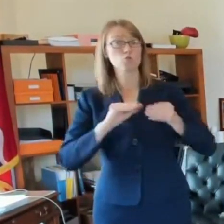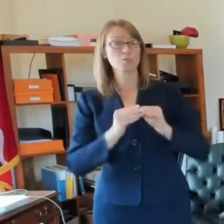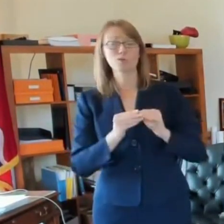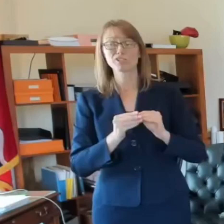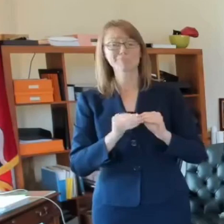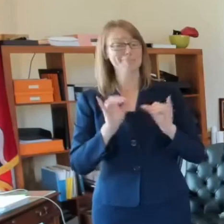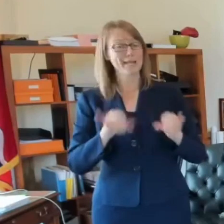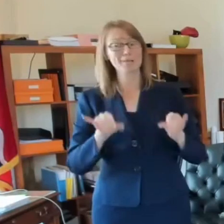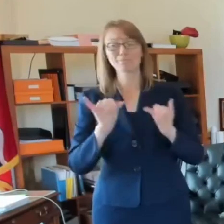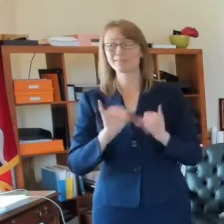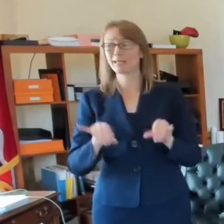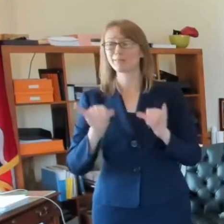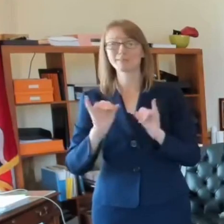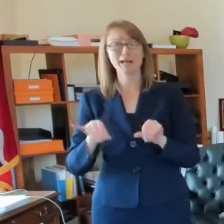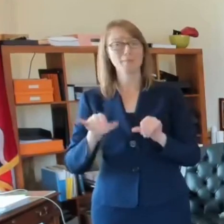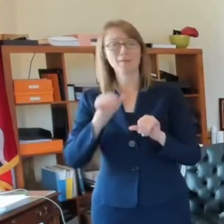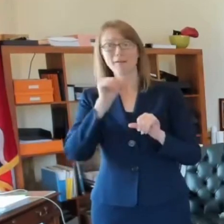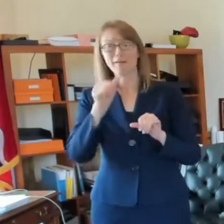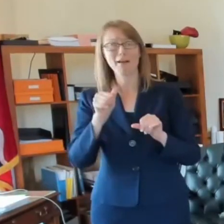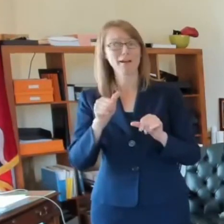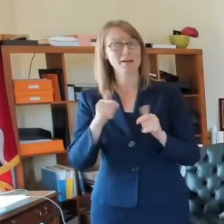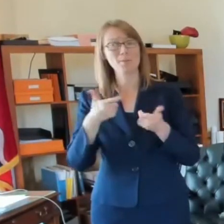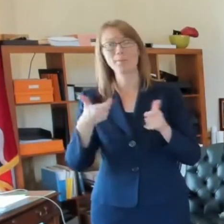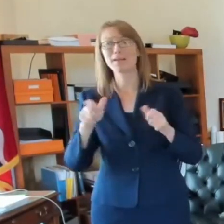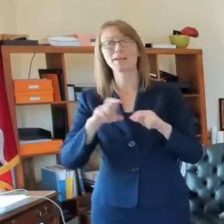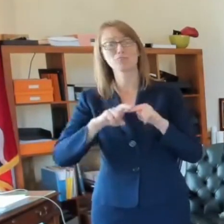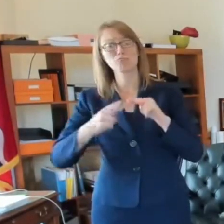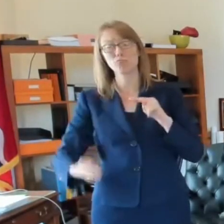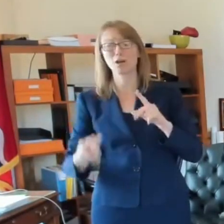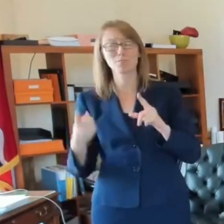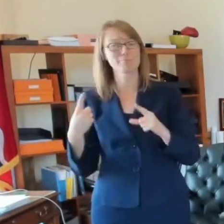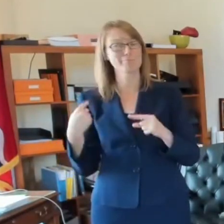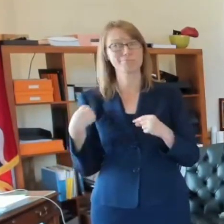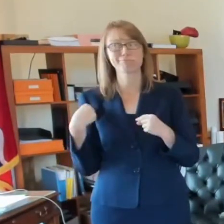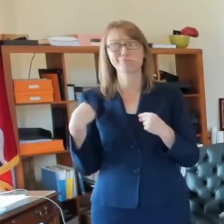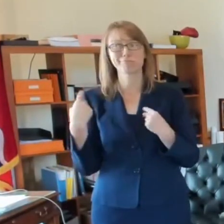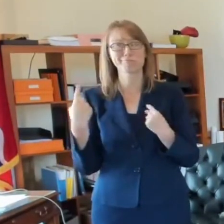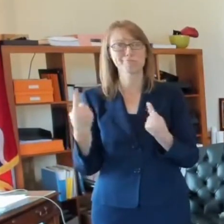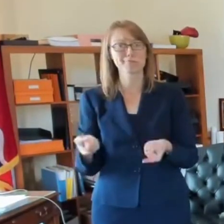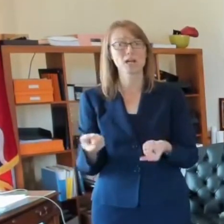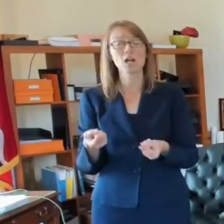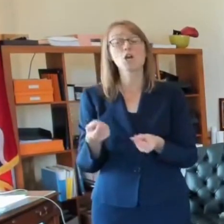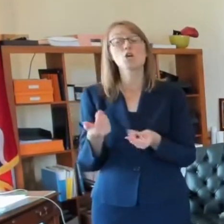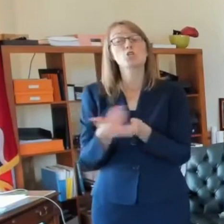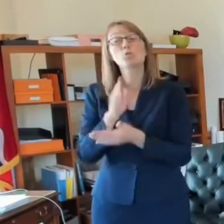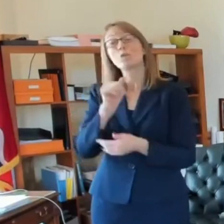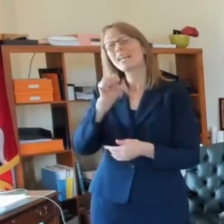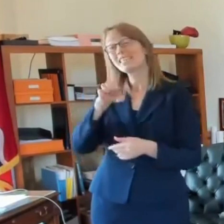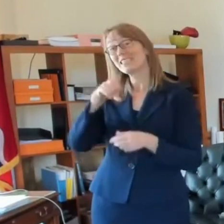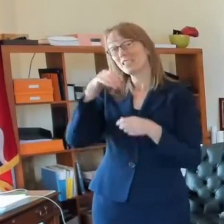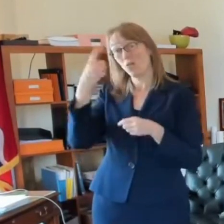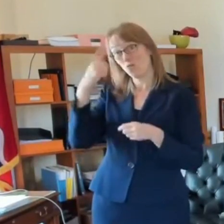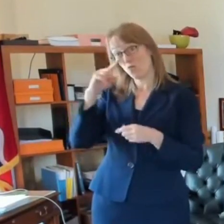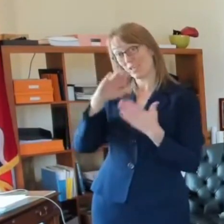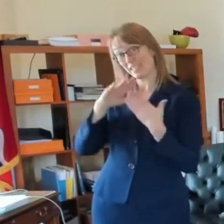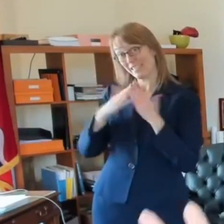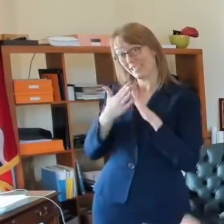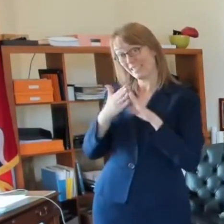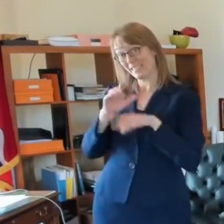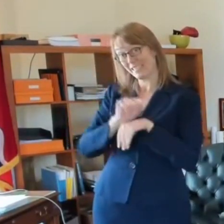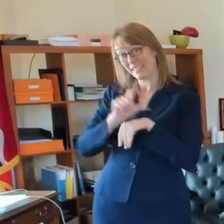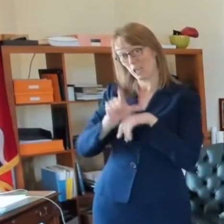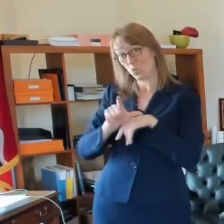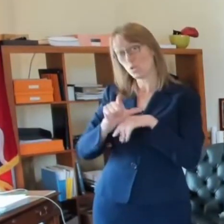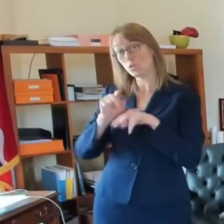over the last month or so. The new cases in the city are down a bit, but the hospitalizations are not down